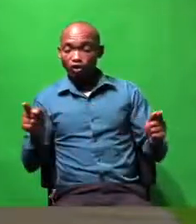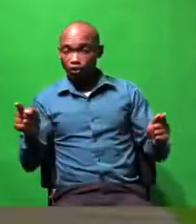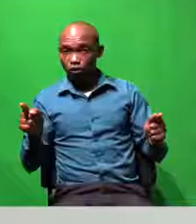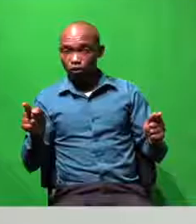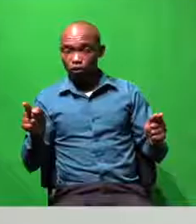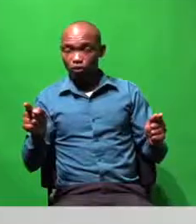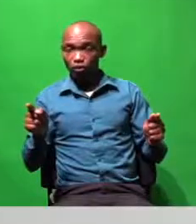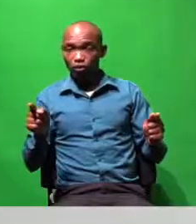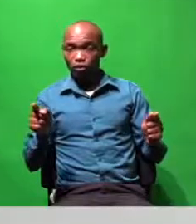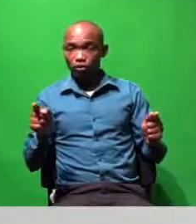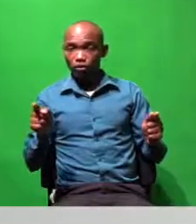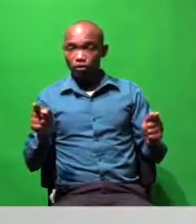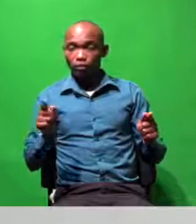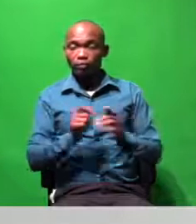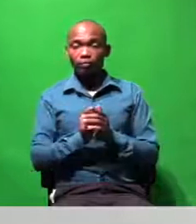the